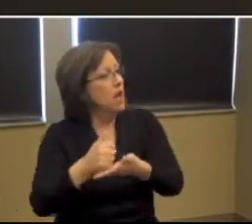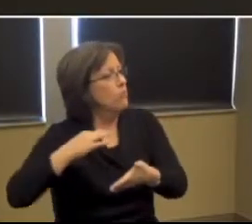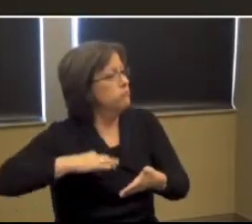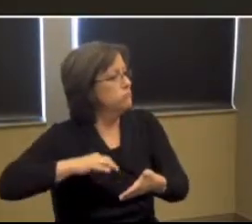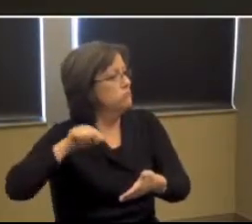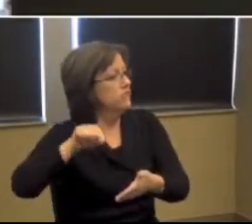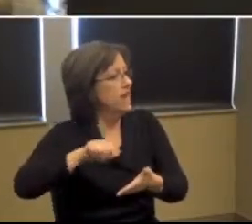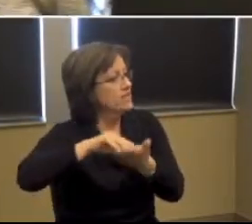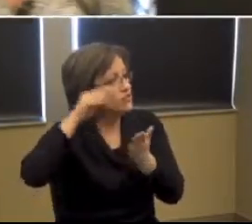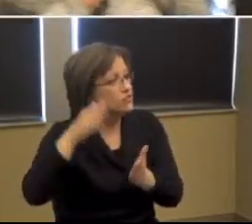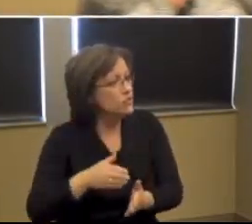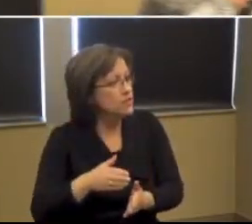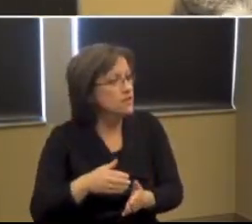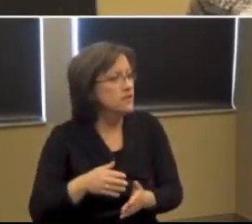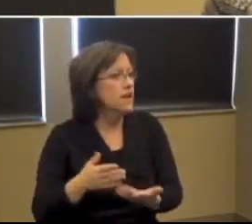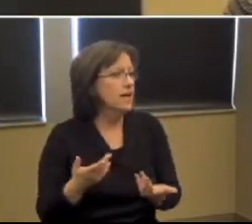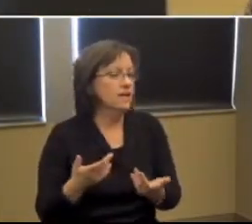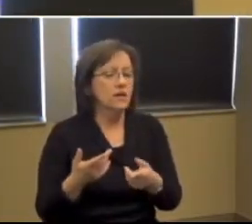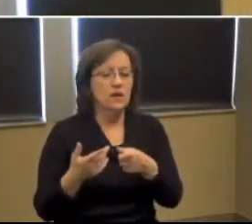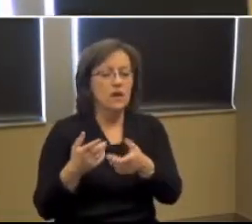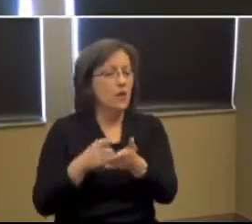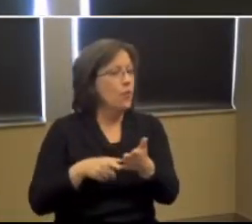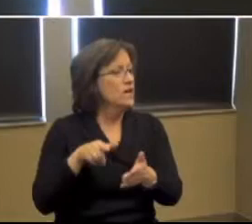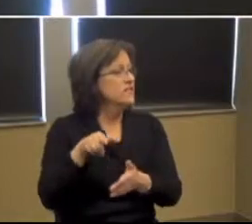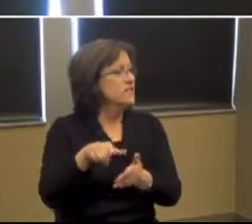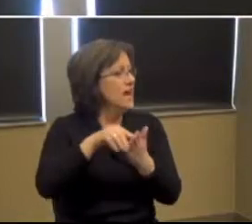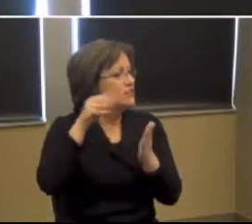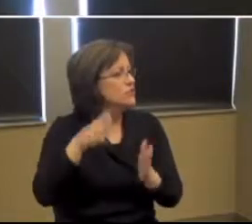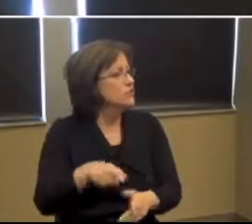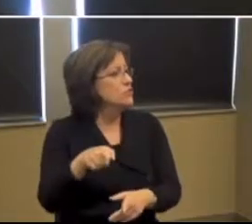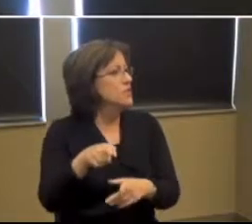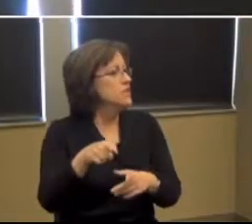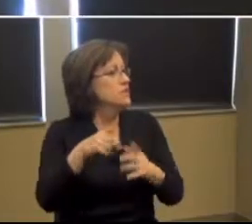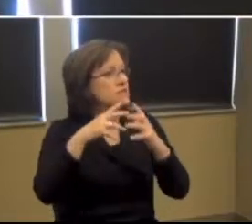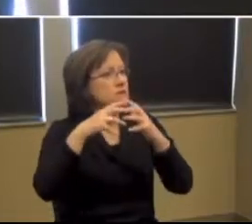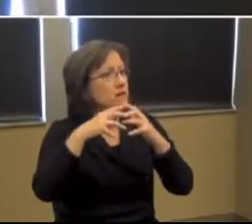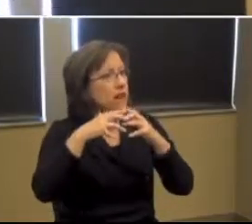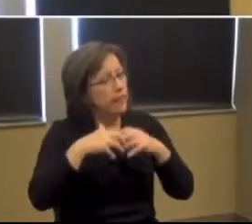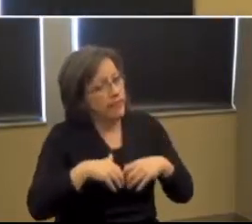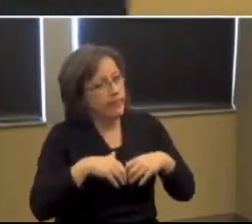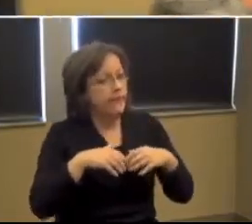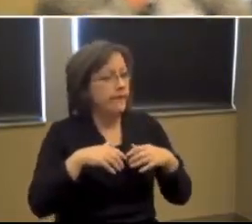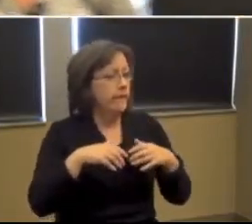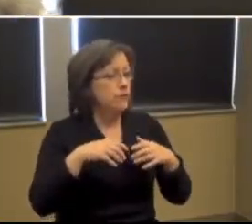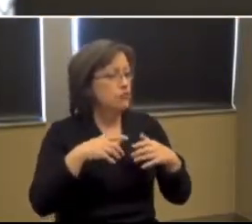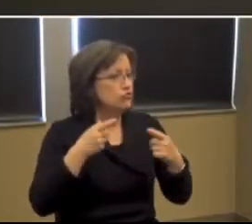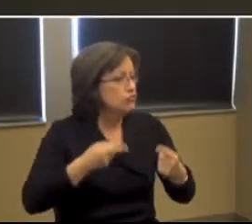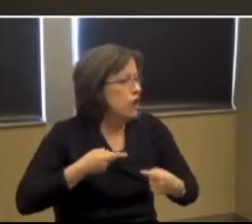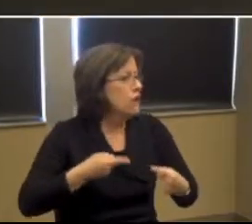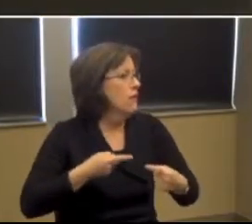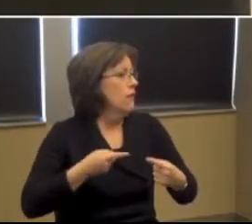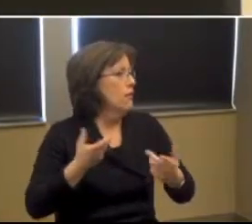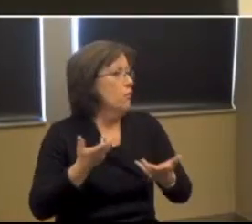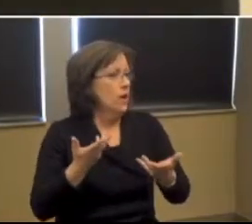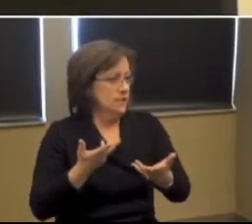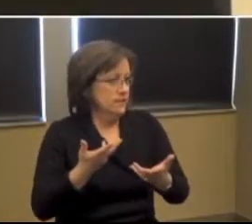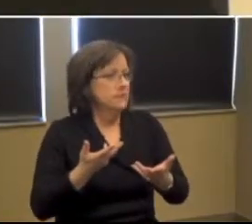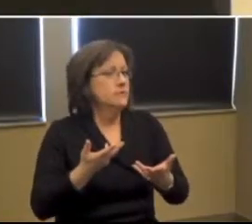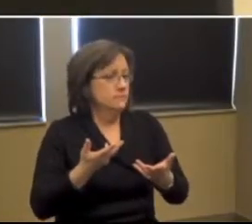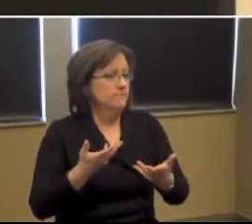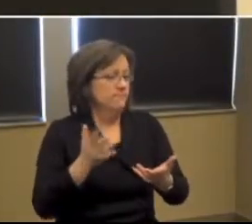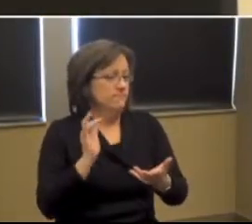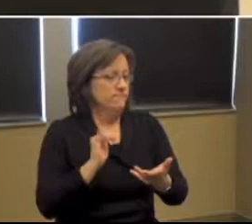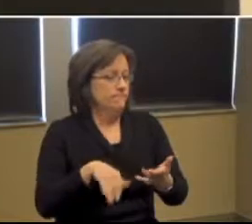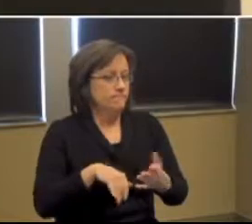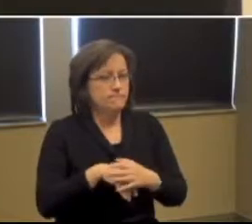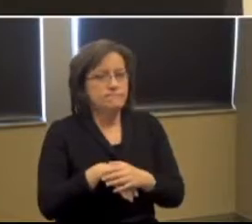the student break down? What are the struggles that you're seeing for the student? One more thing, and I know we haven't talked about this, so just go